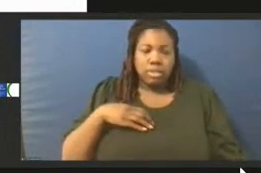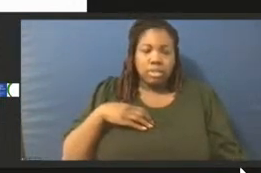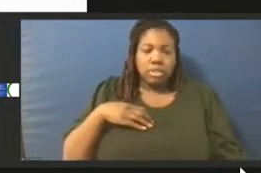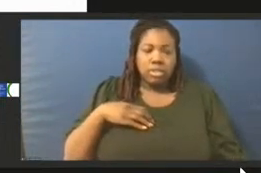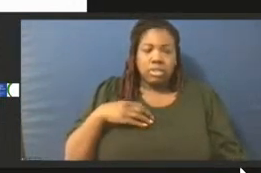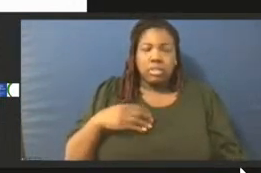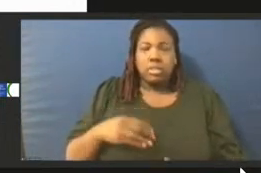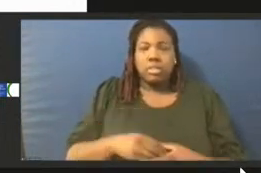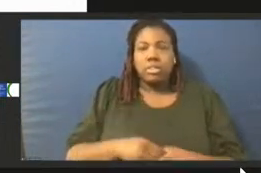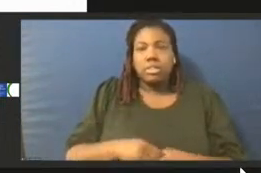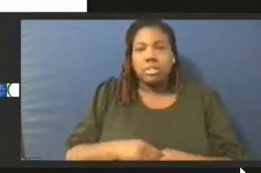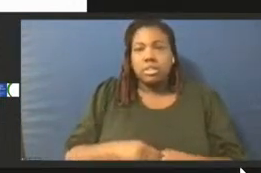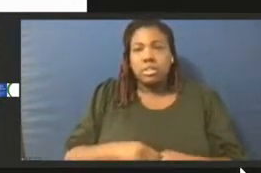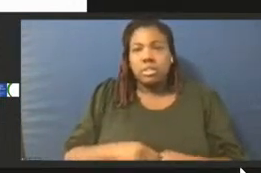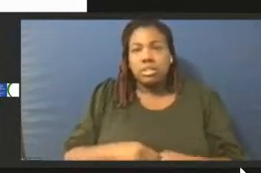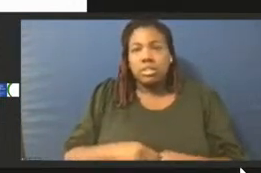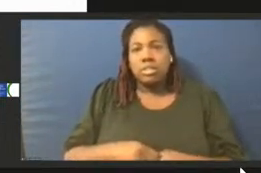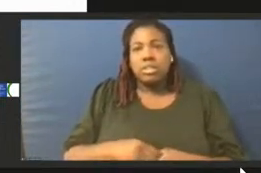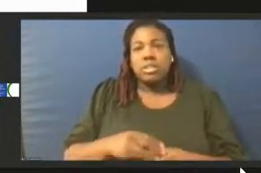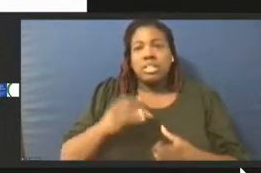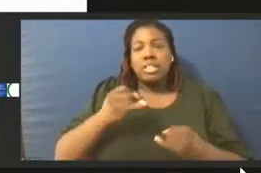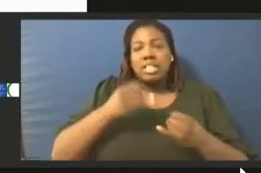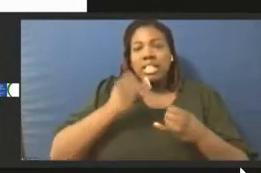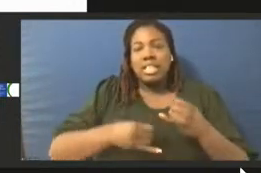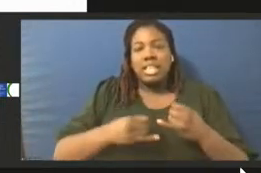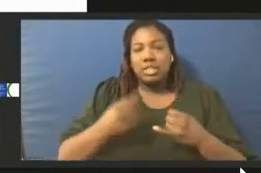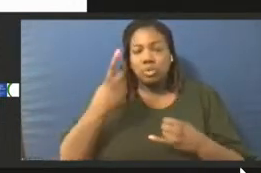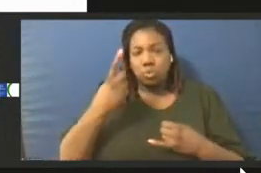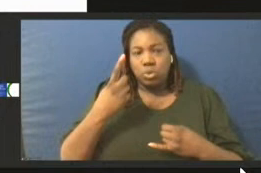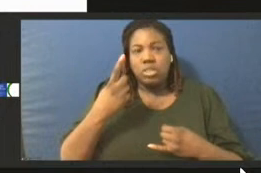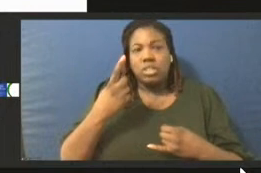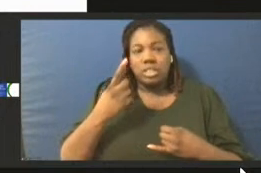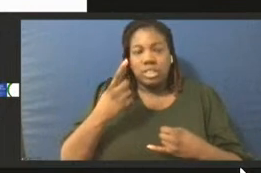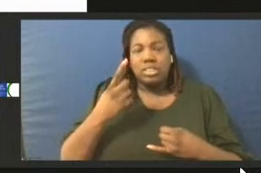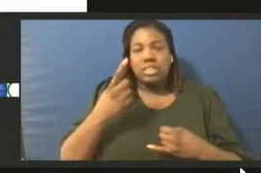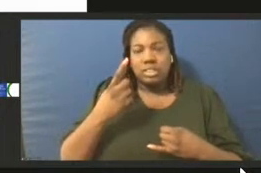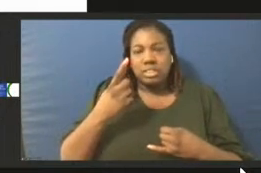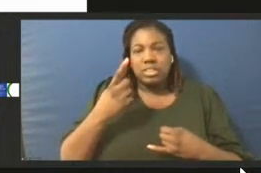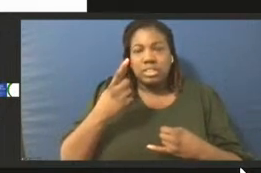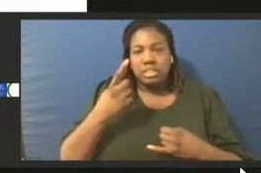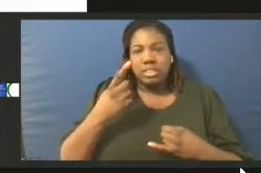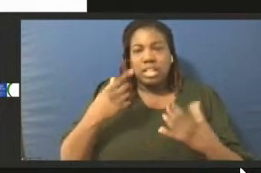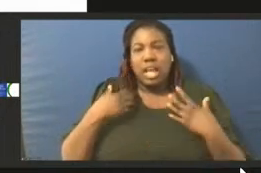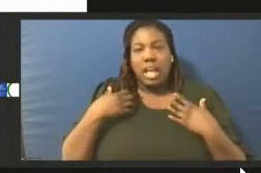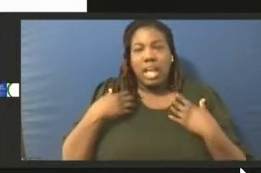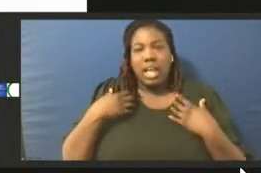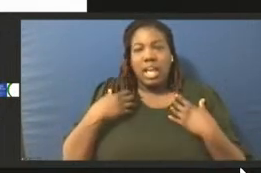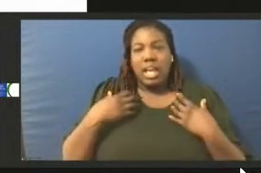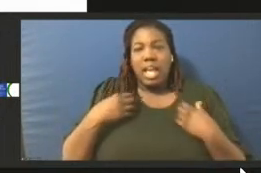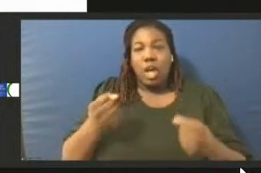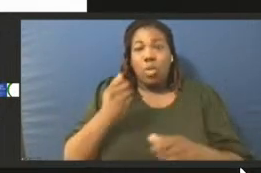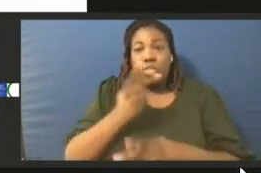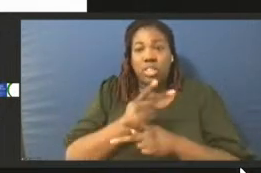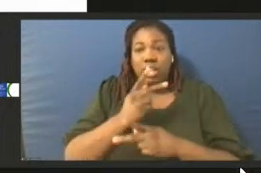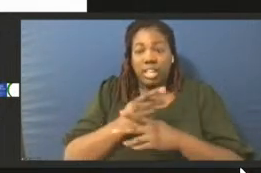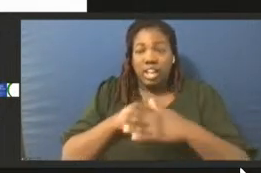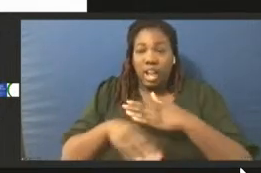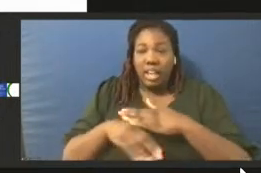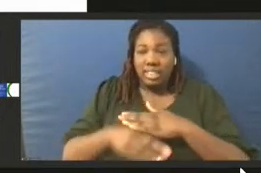admiration I'm going to introduce the last one. And that subcommittee is for healthcare access and